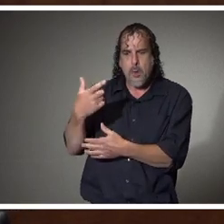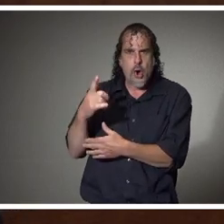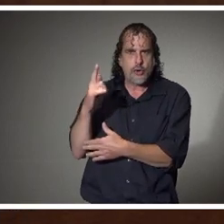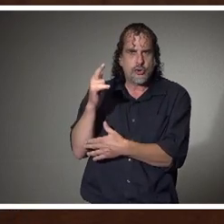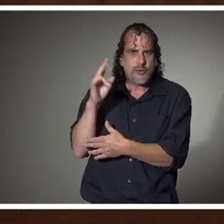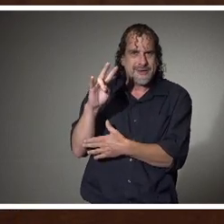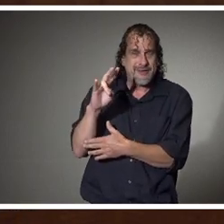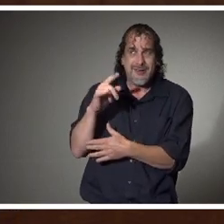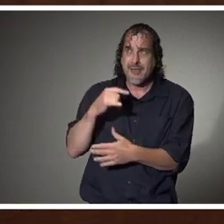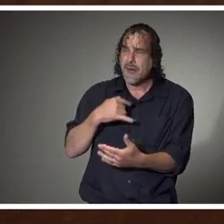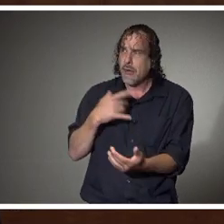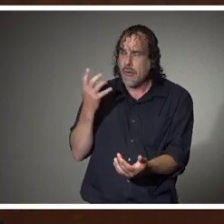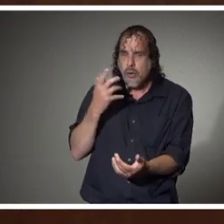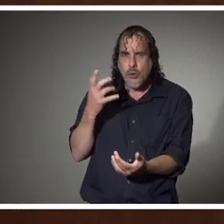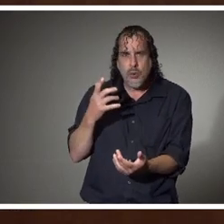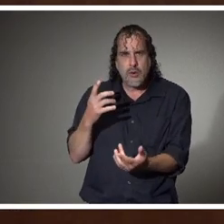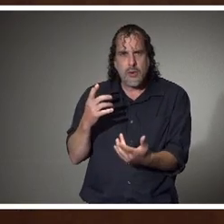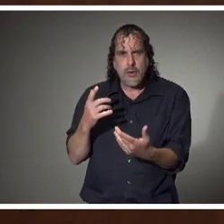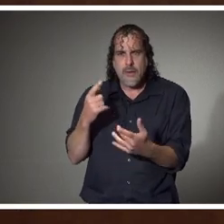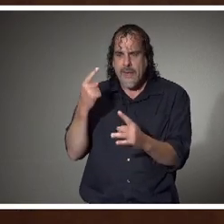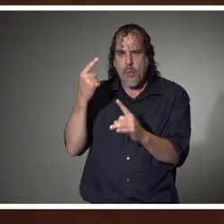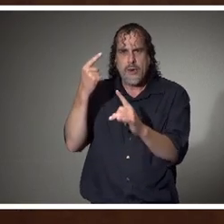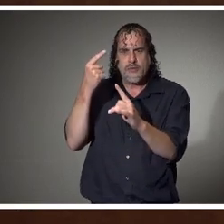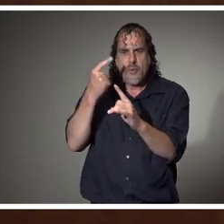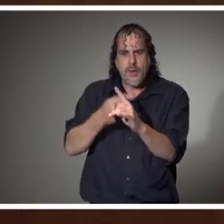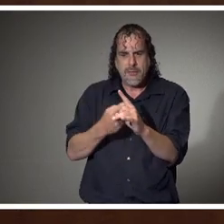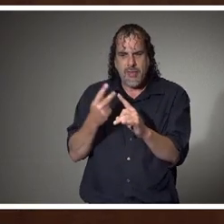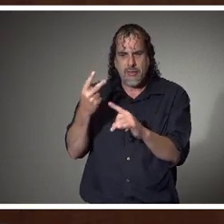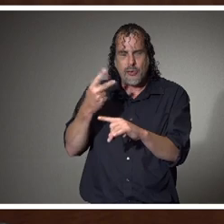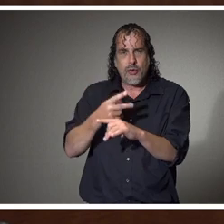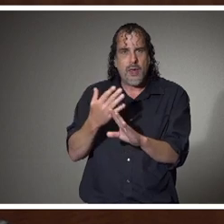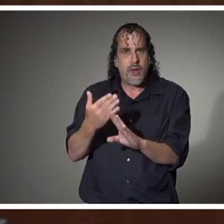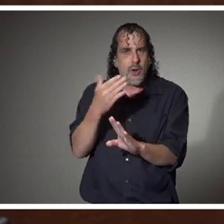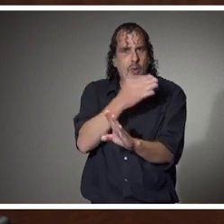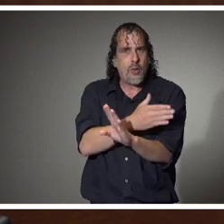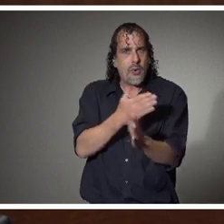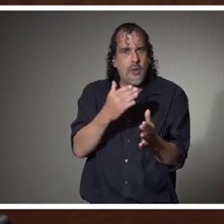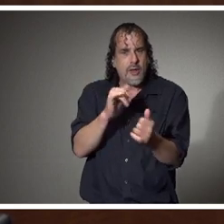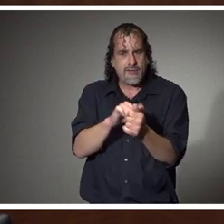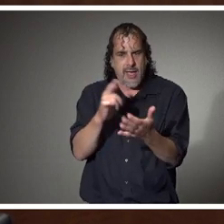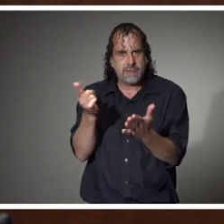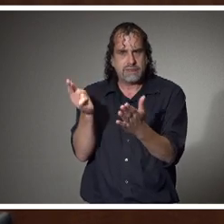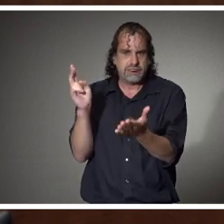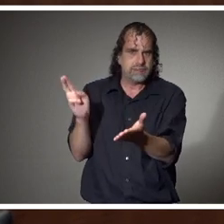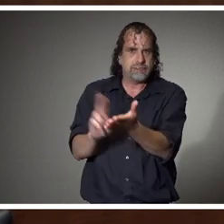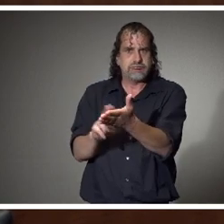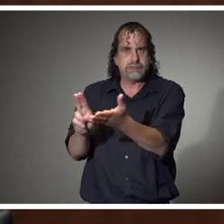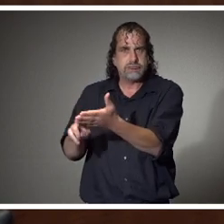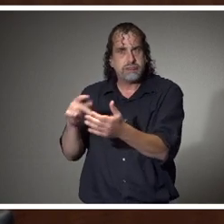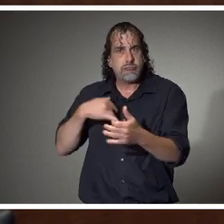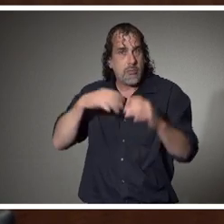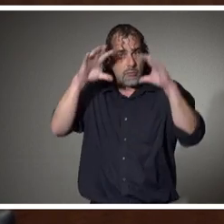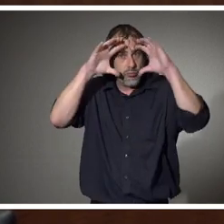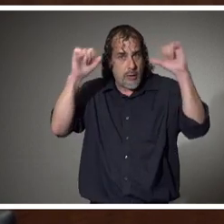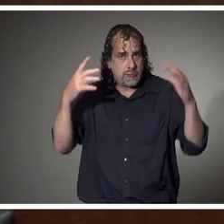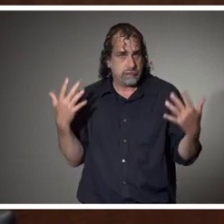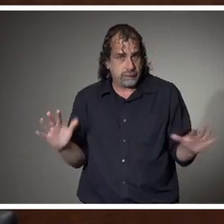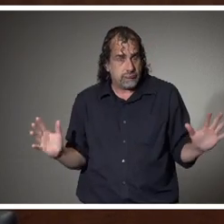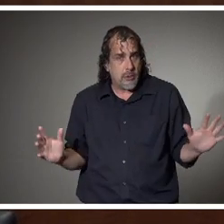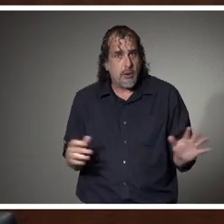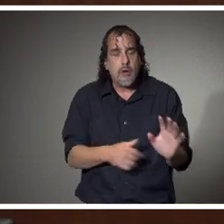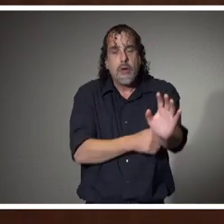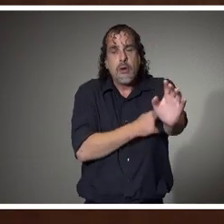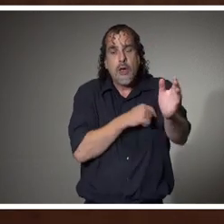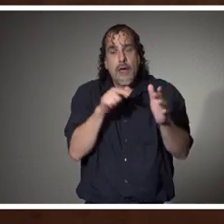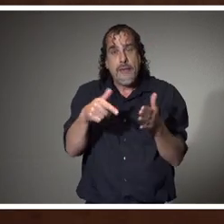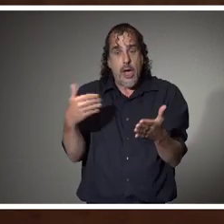hard to believe it was only 1 month and 2 days ago that this law was signed by President Donald Trump. This new law is